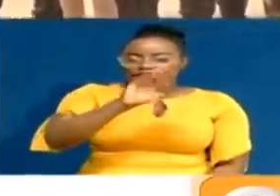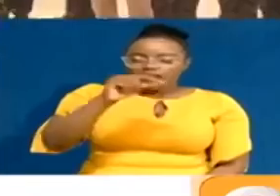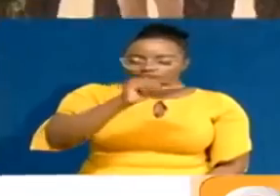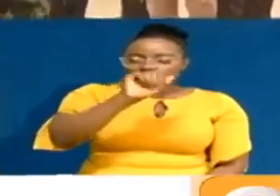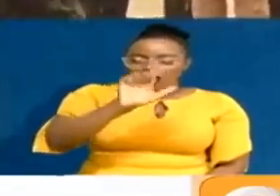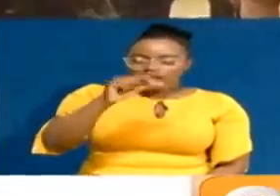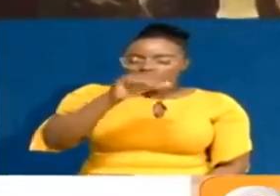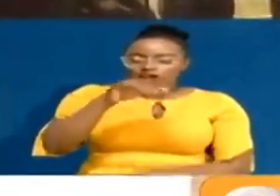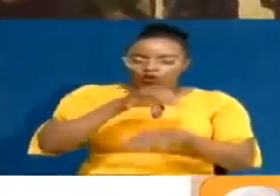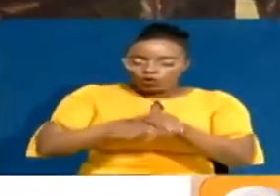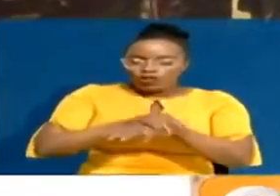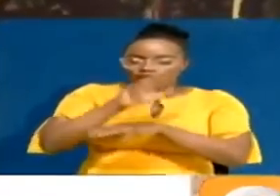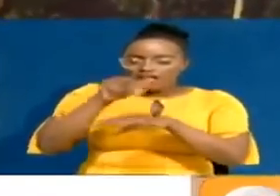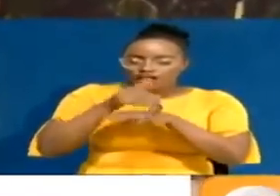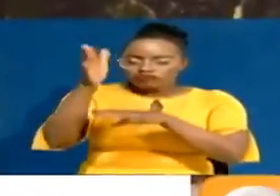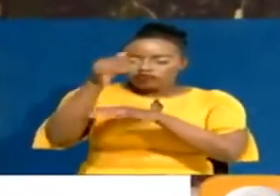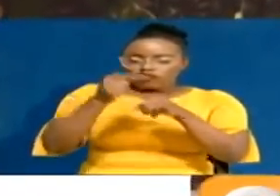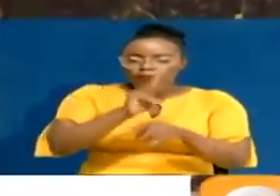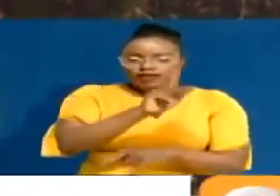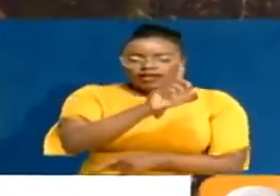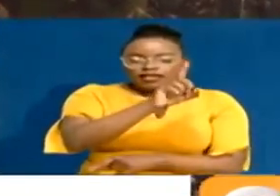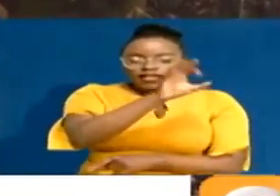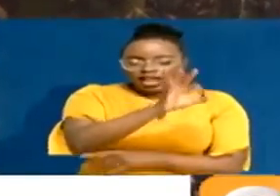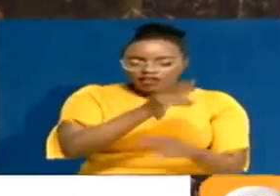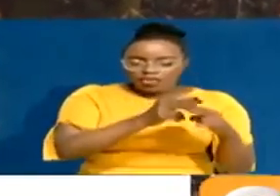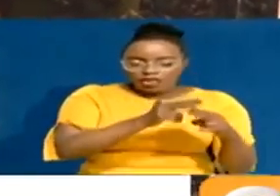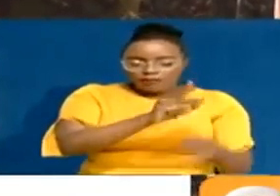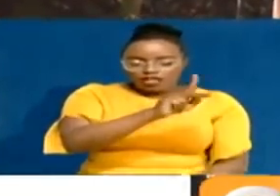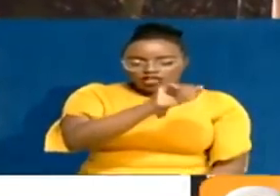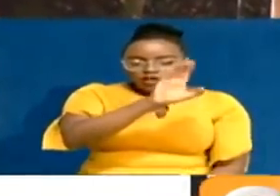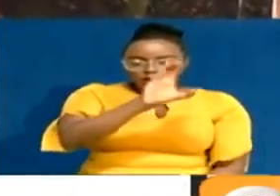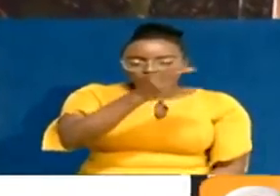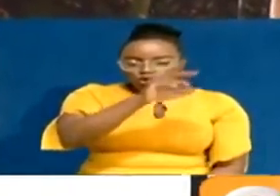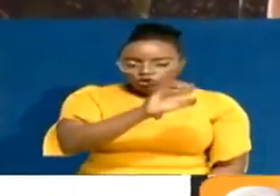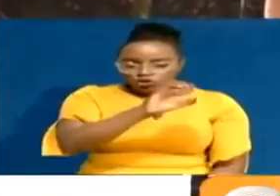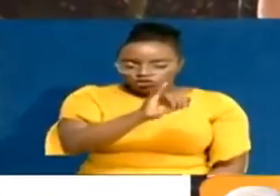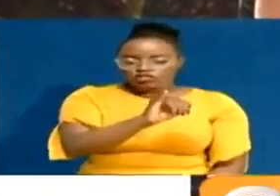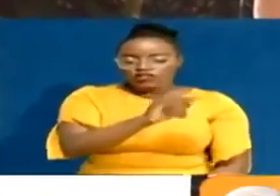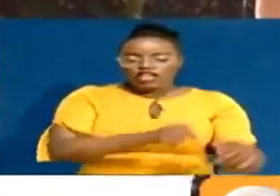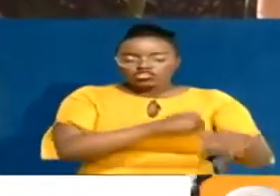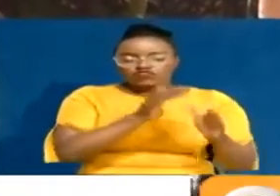Gallo, received the national flag from the Chief of Defense Forces, General Robert Kibochi.